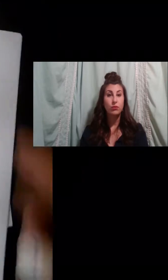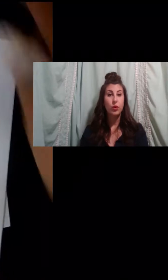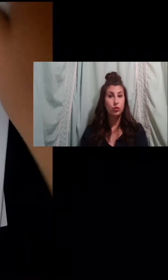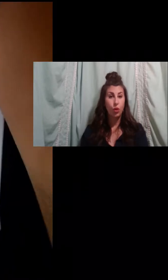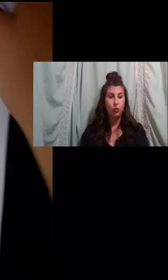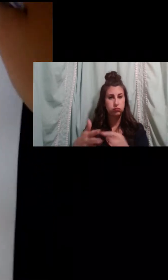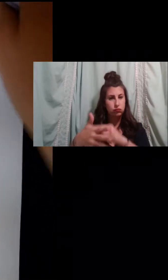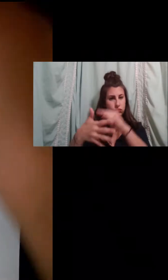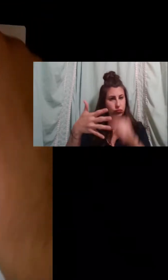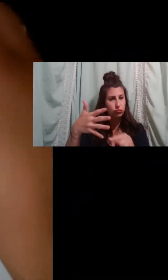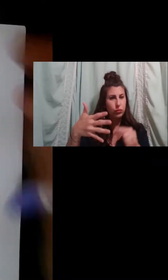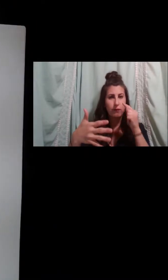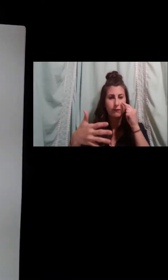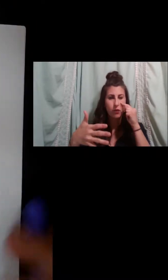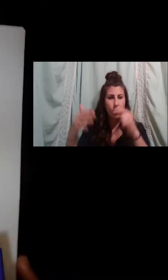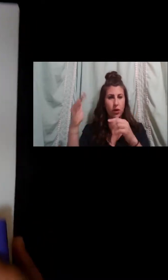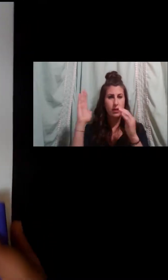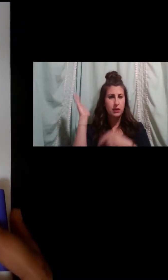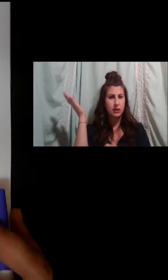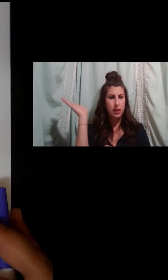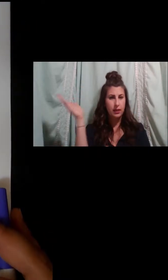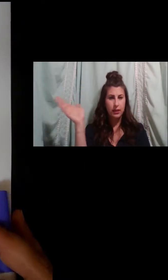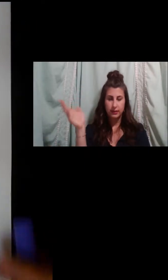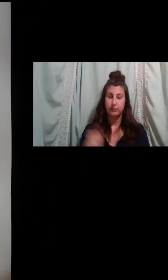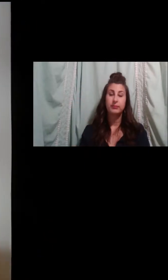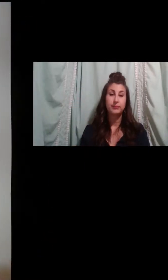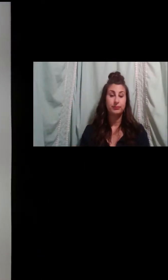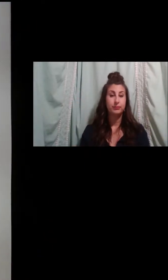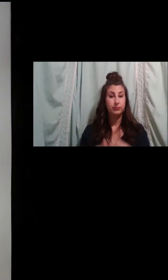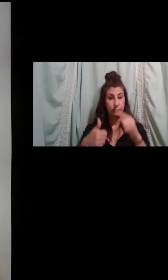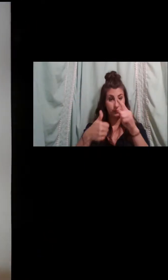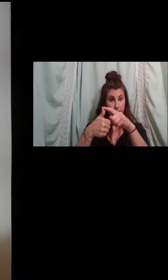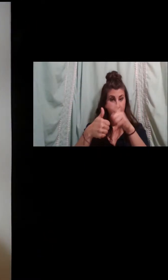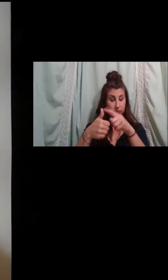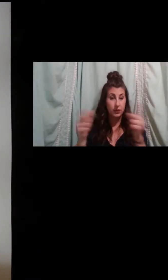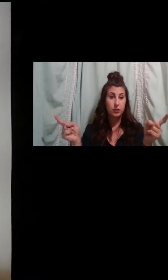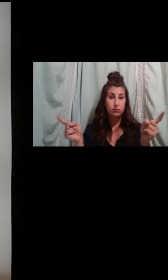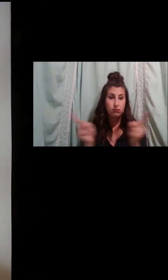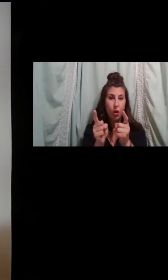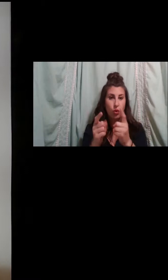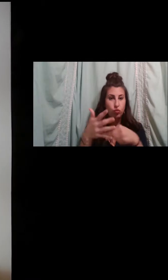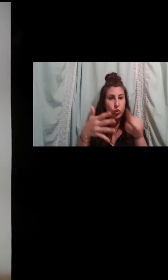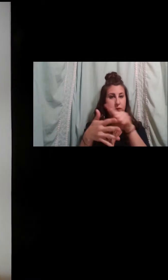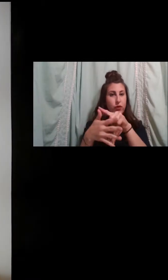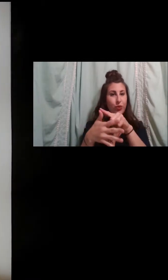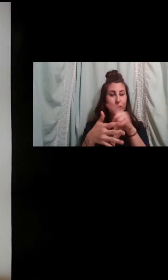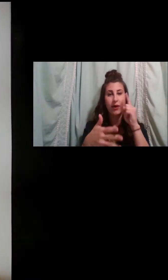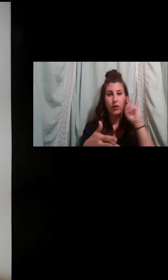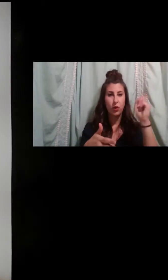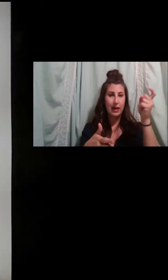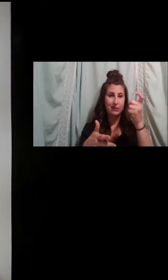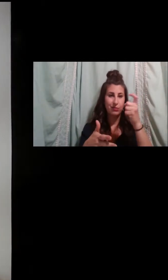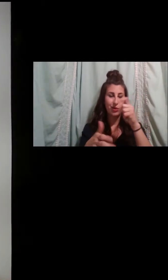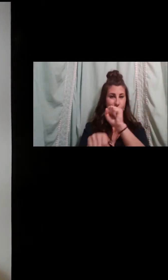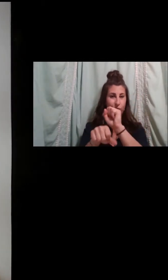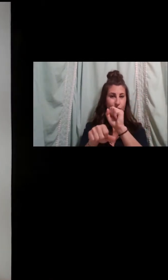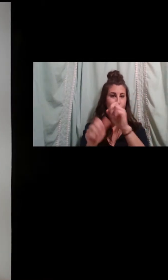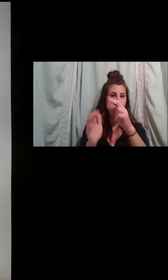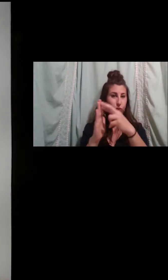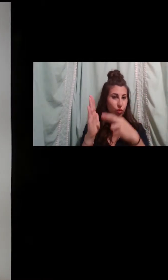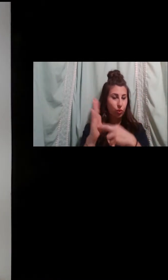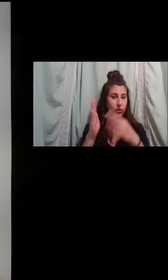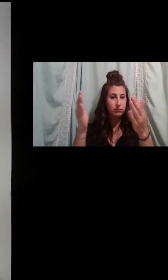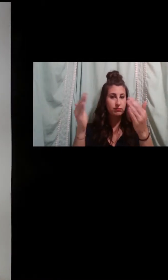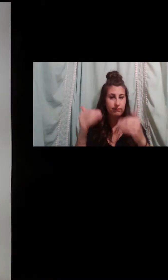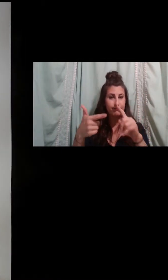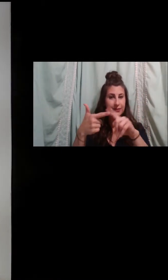So here is our order for our lesson. We are going to have a mini review of exponent rules. Then we're